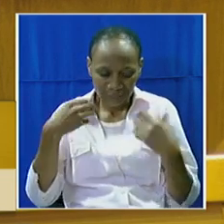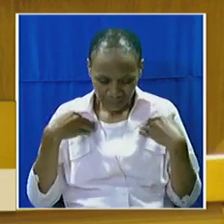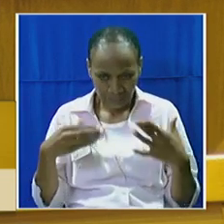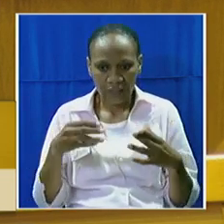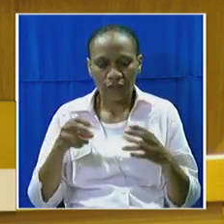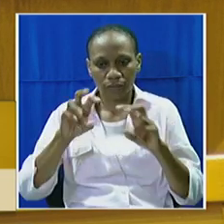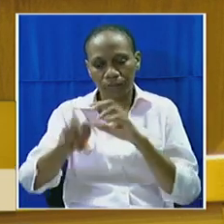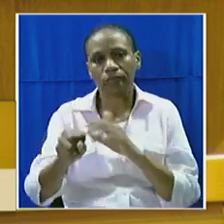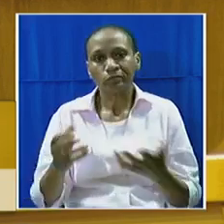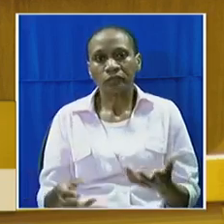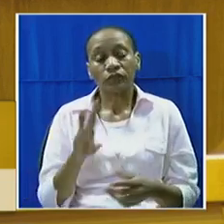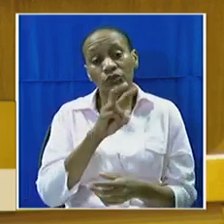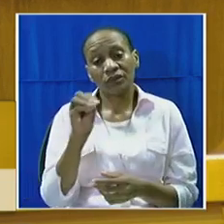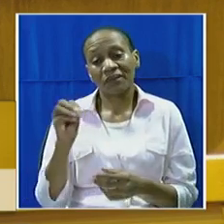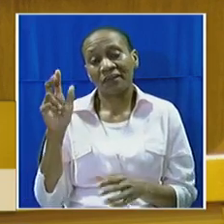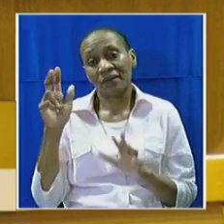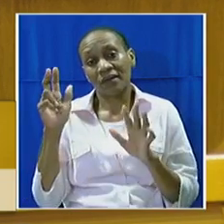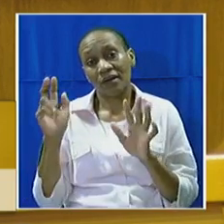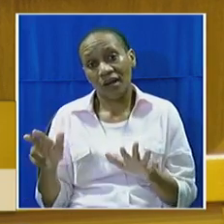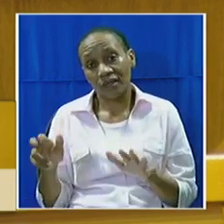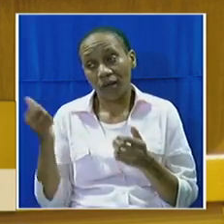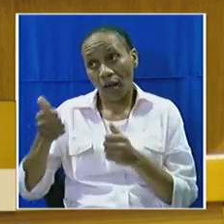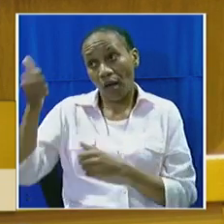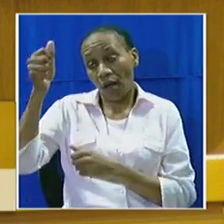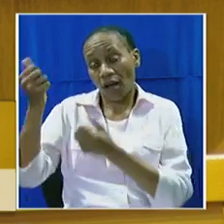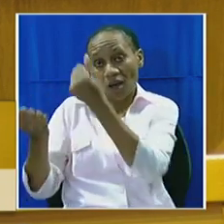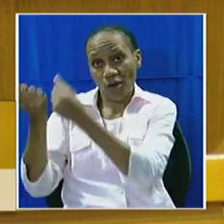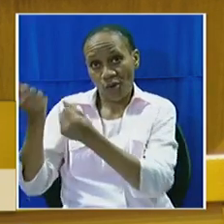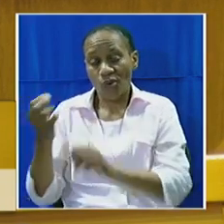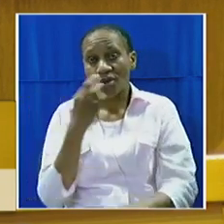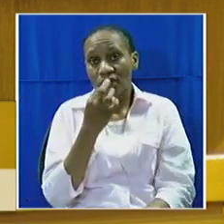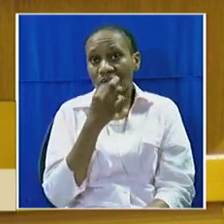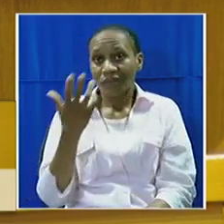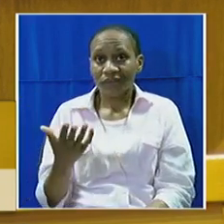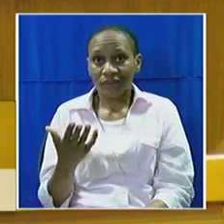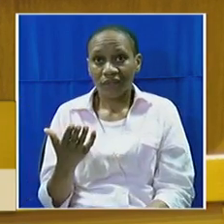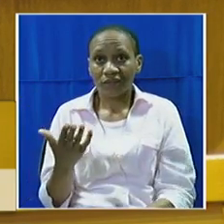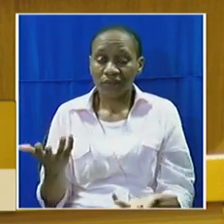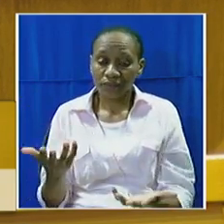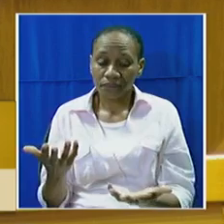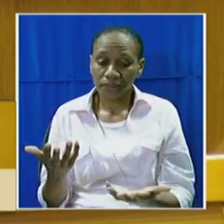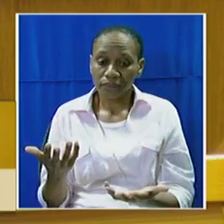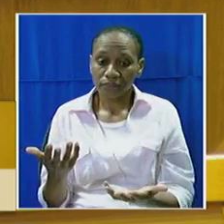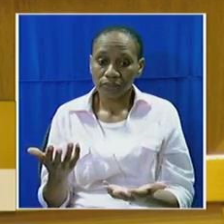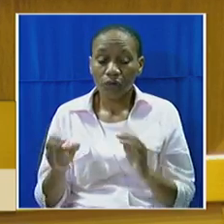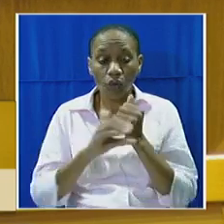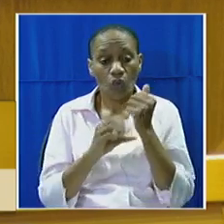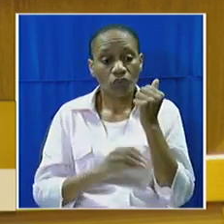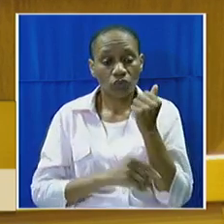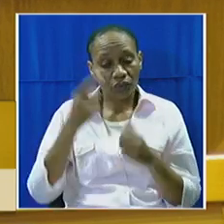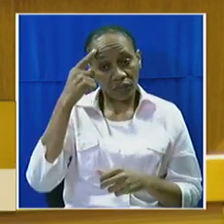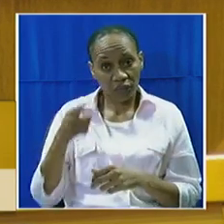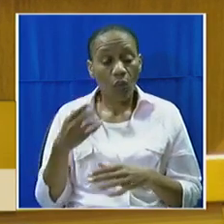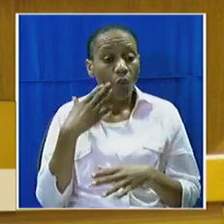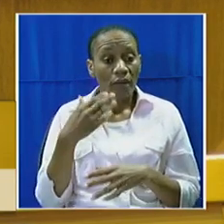die Hooggeregshof uitspraak gelewer oor die onwettigheid en ongrondwetlikheid van kaderontplooiing. Leave